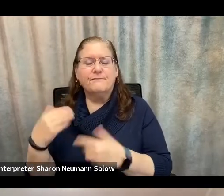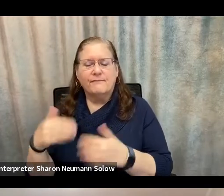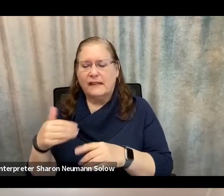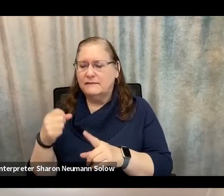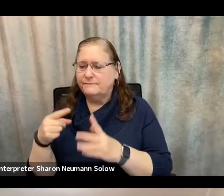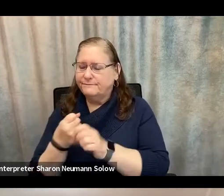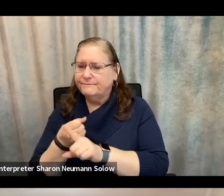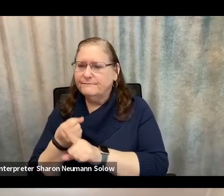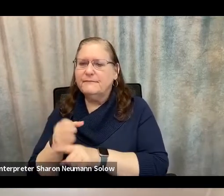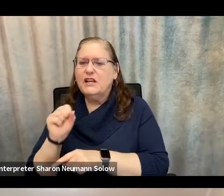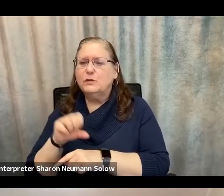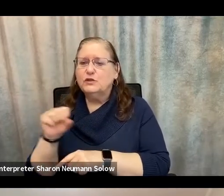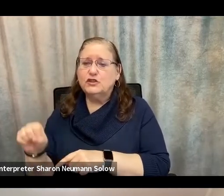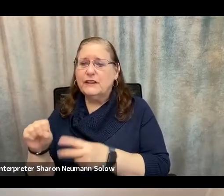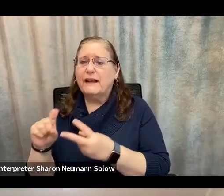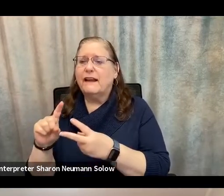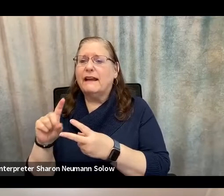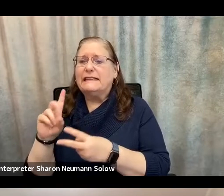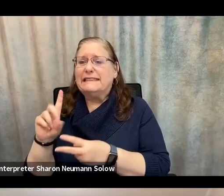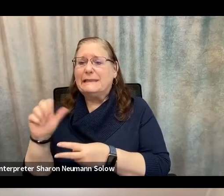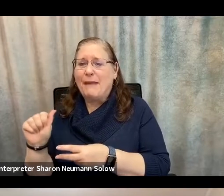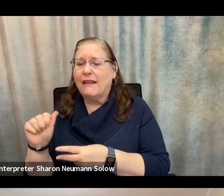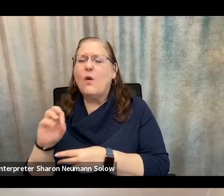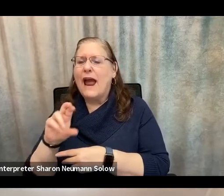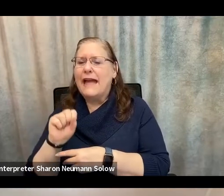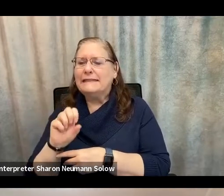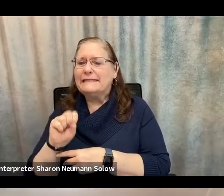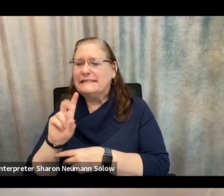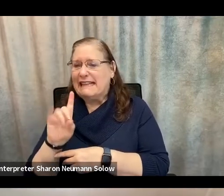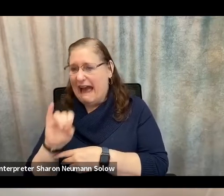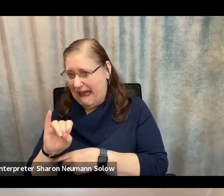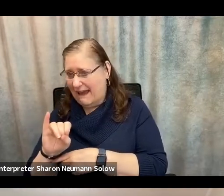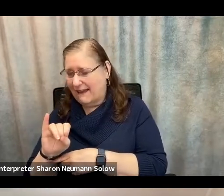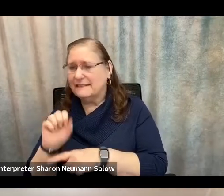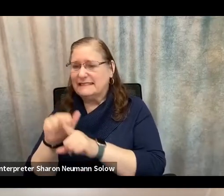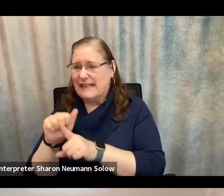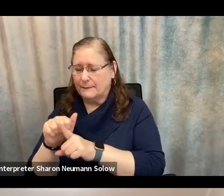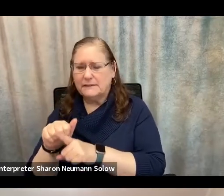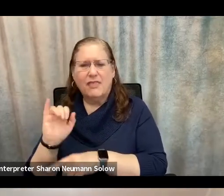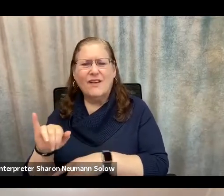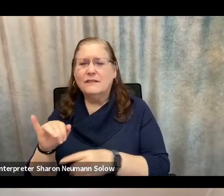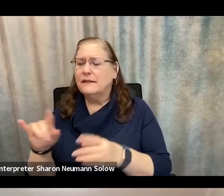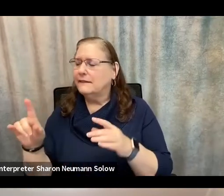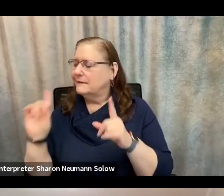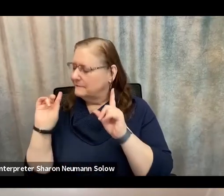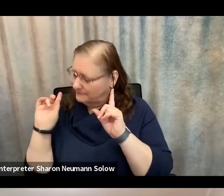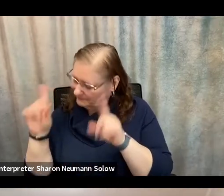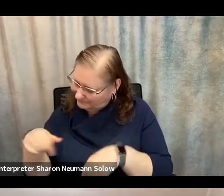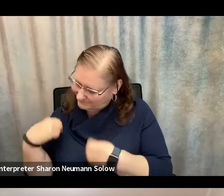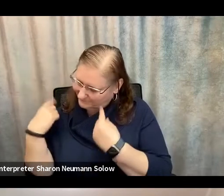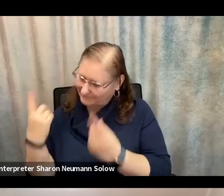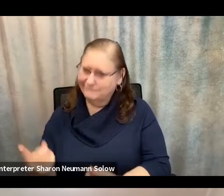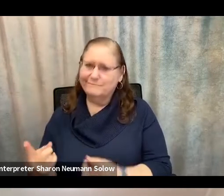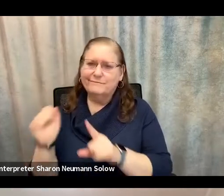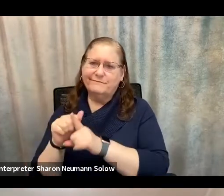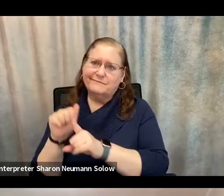scams scams or SSDI scams. These have been around forever. And the reason they've been